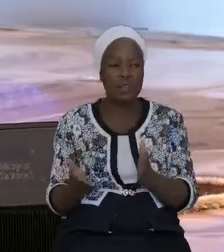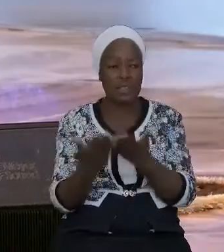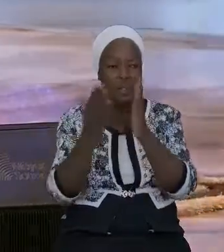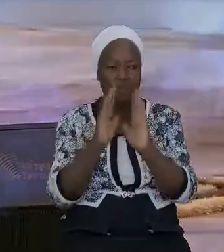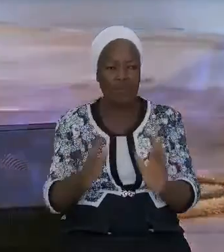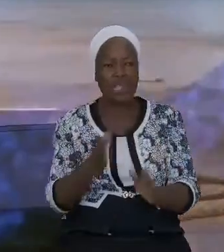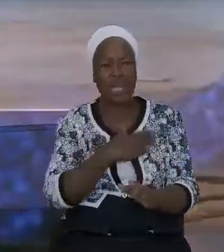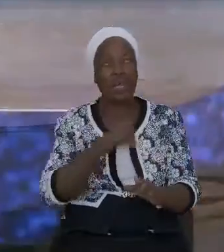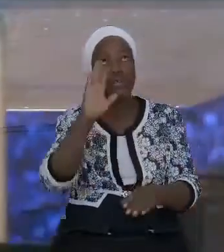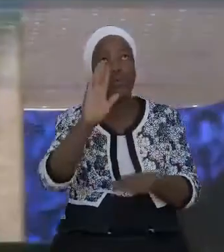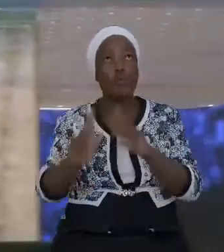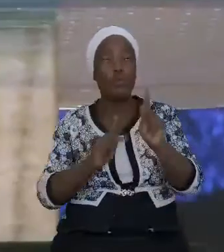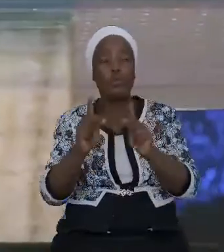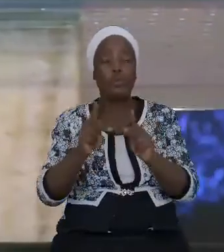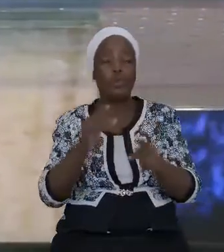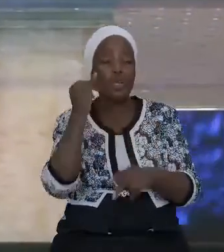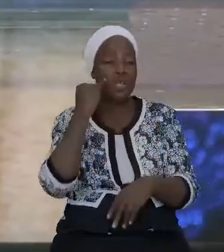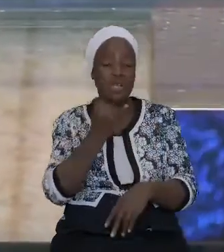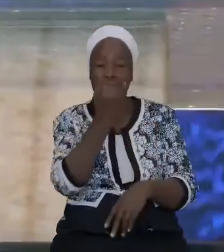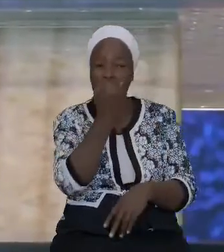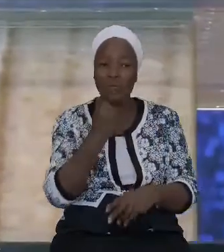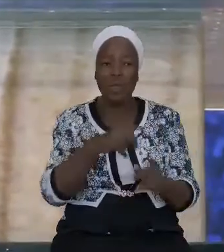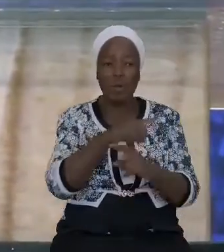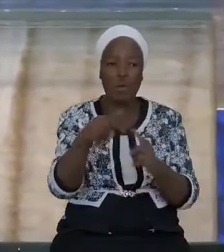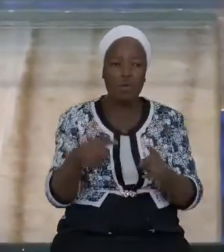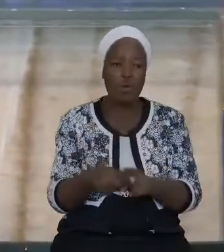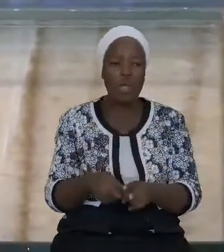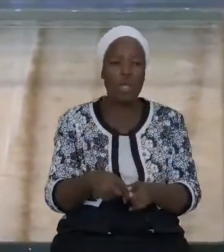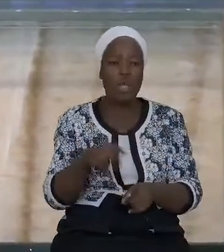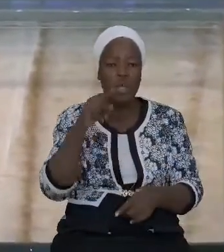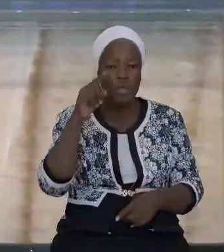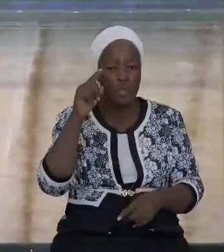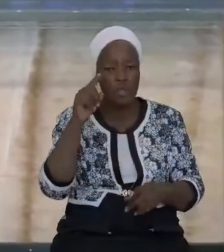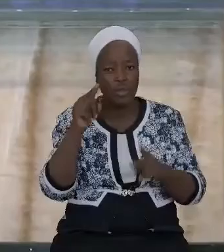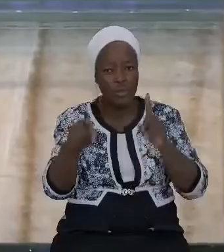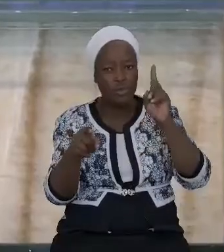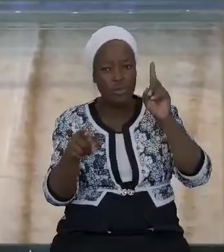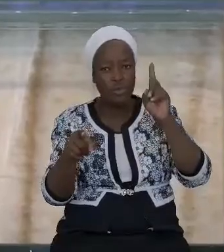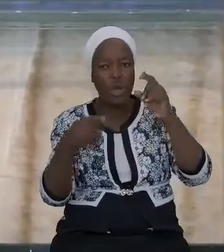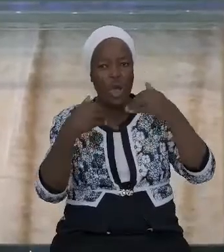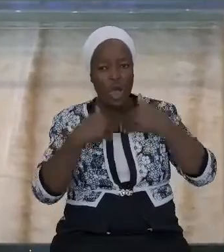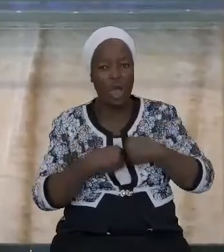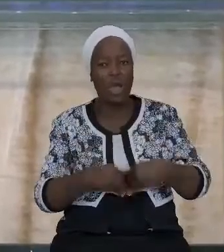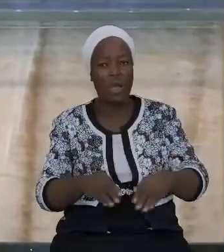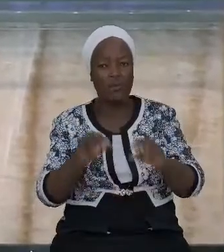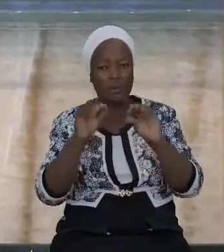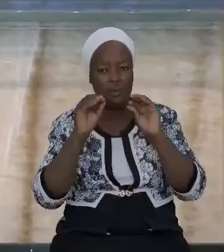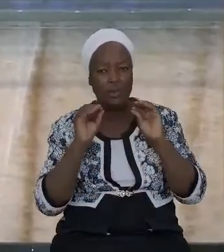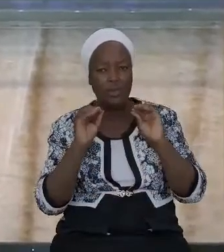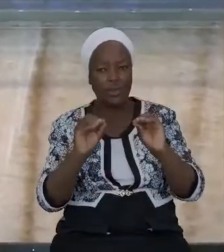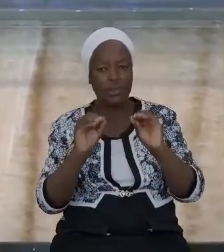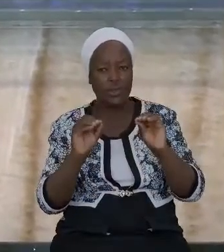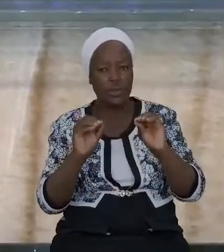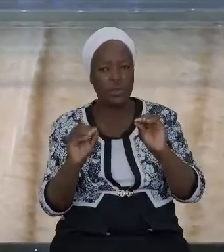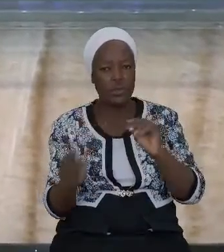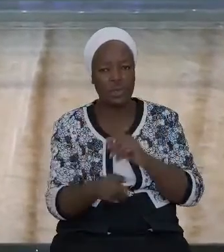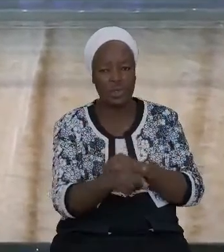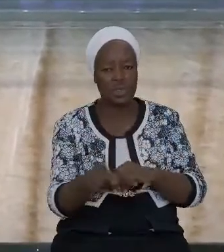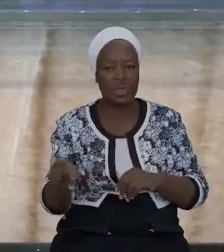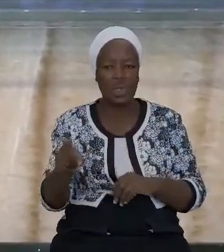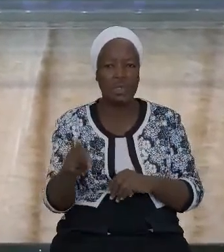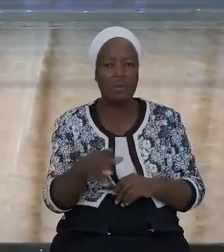Israel, when thou hast taught them the good